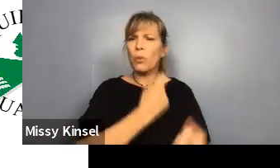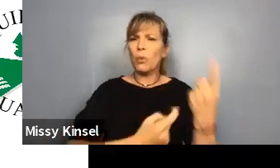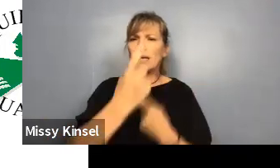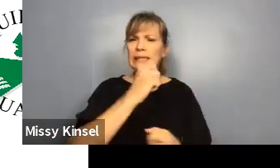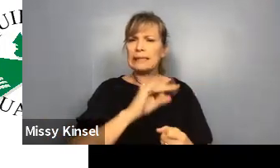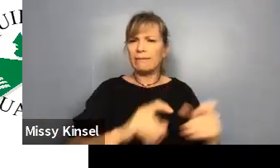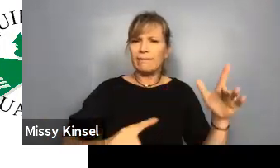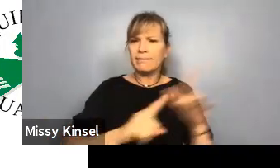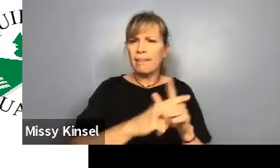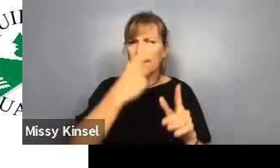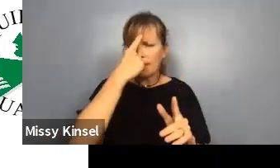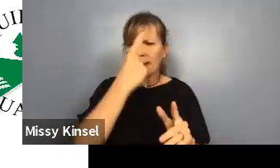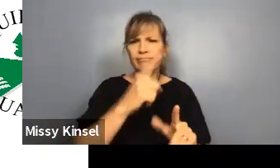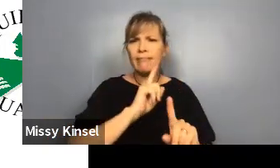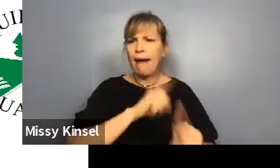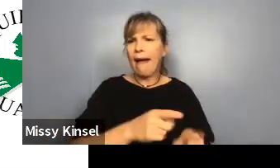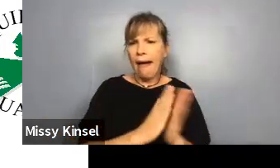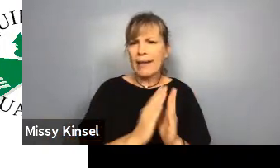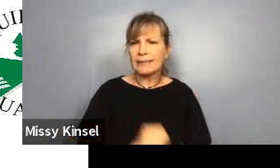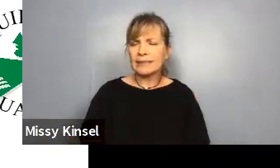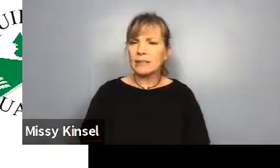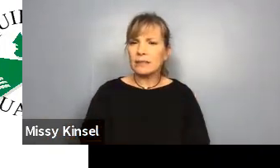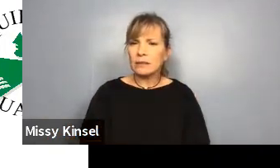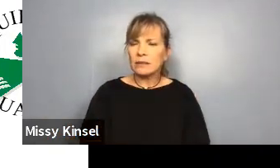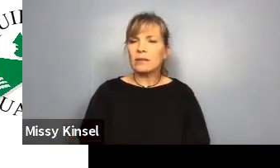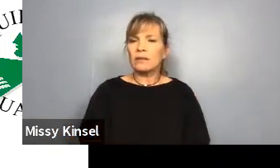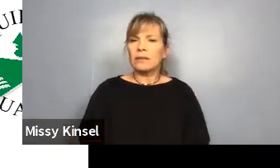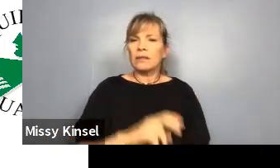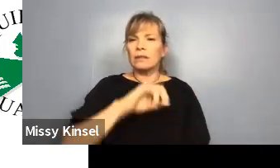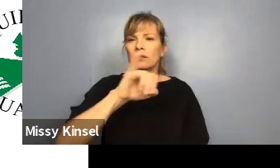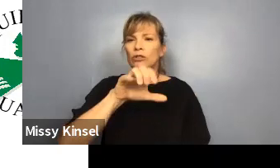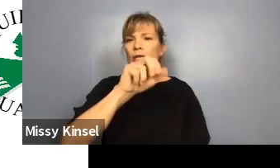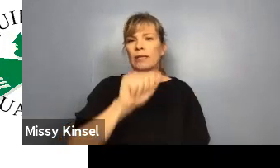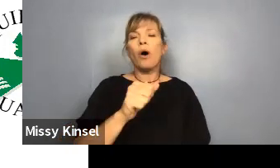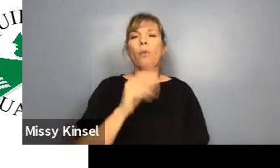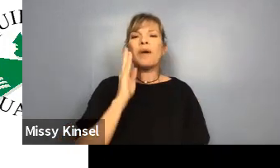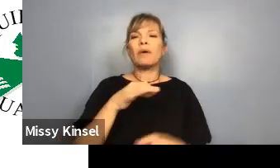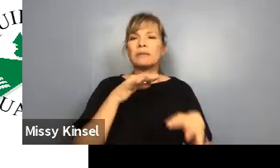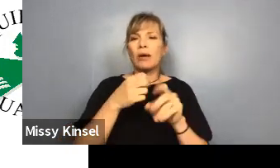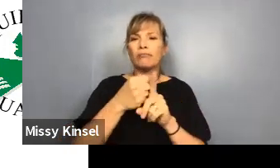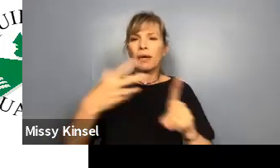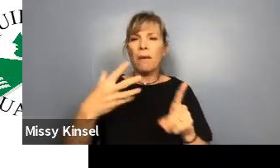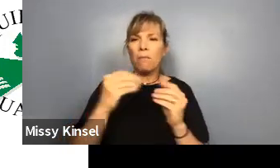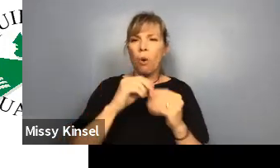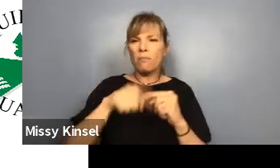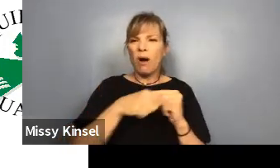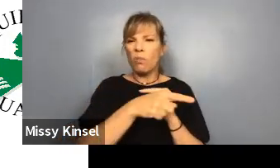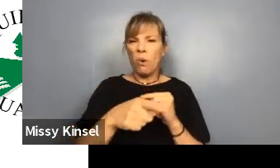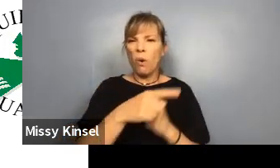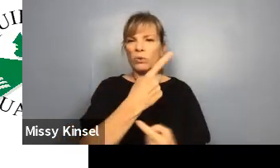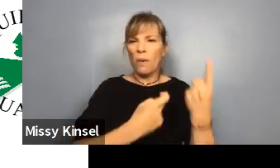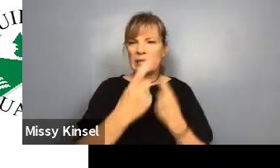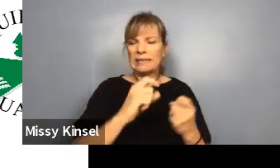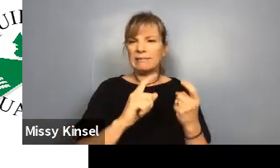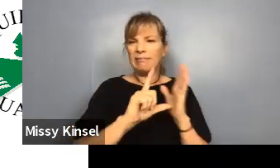you. Yeah, and I think we will, even those questions, we'll touch a little bit more on the subject matter of those